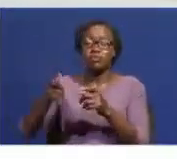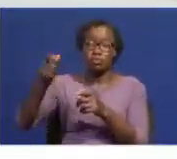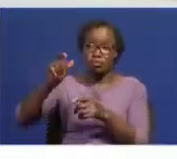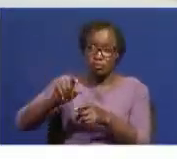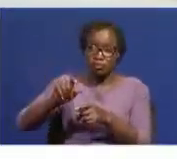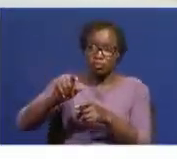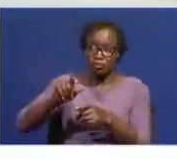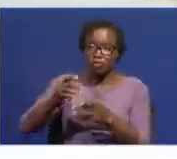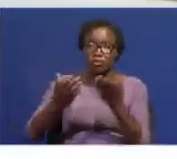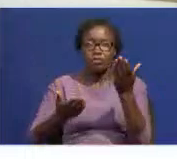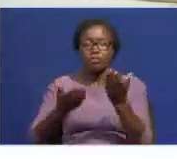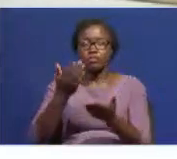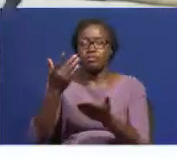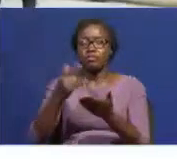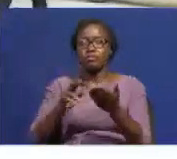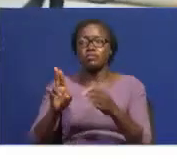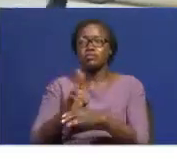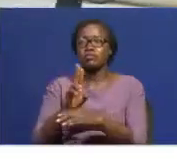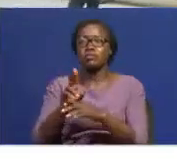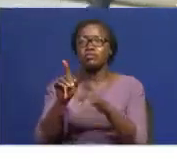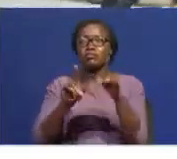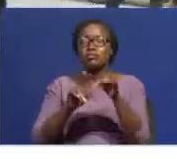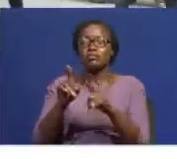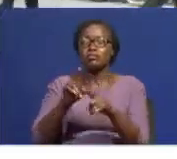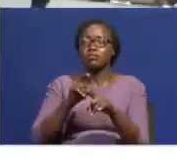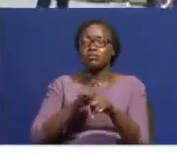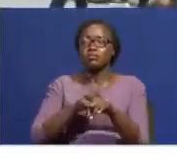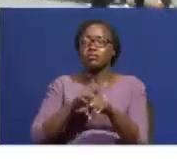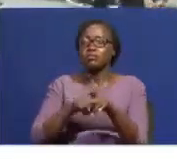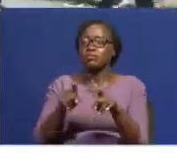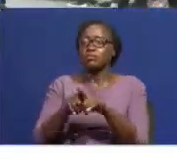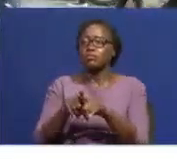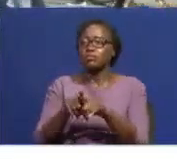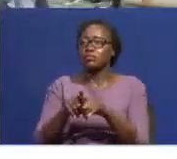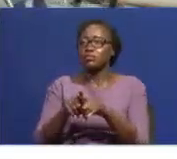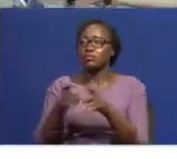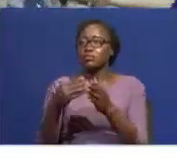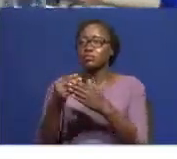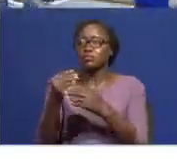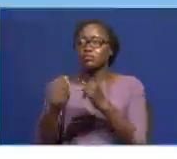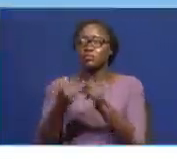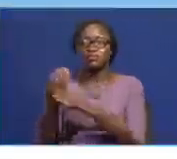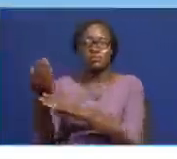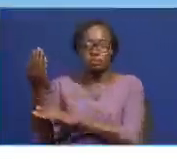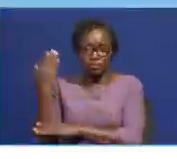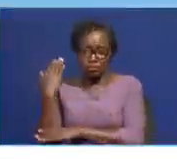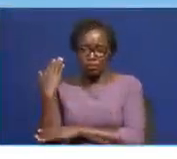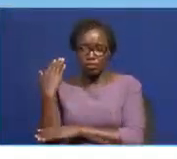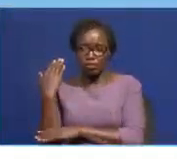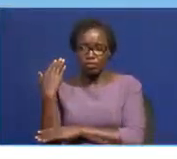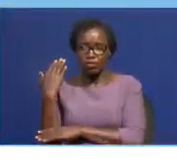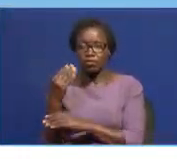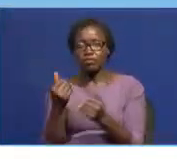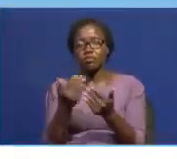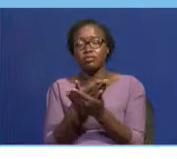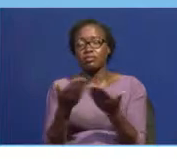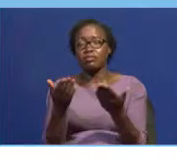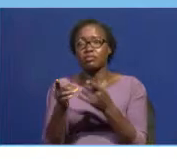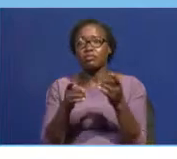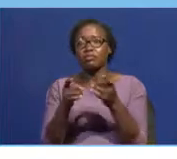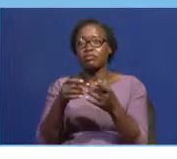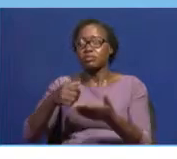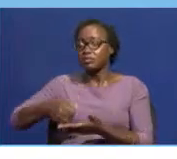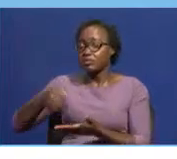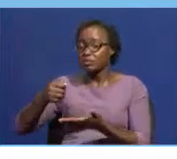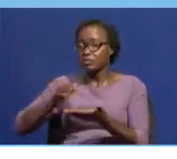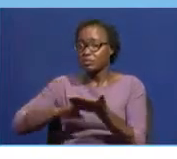increase when compared to what was spent on travel during a similar period in the last financial year. To address this, the Control of